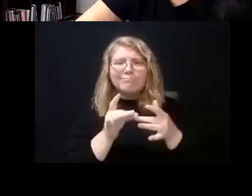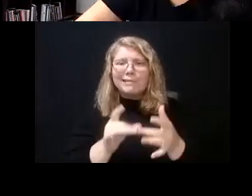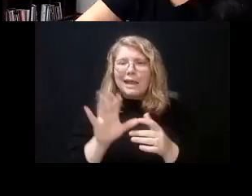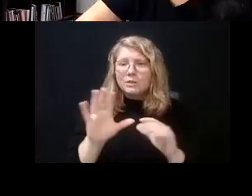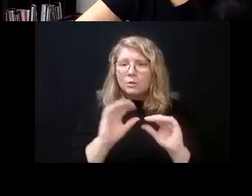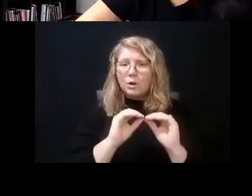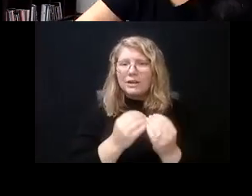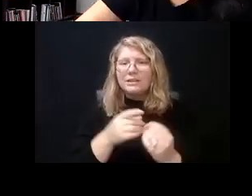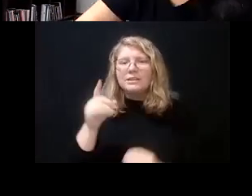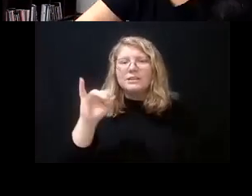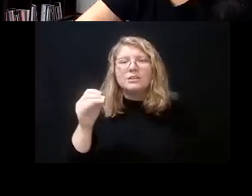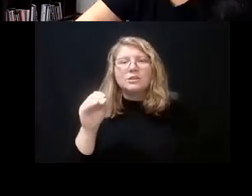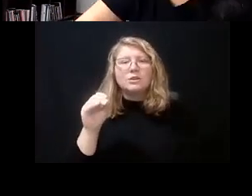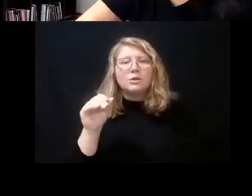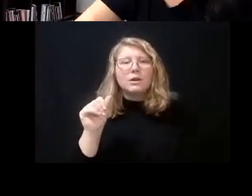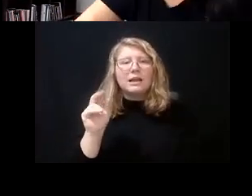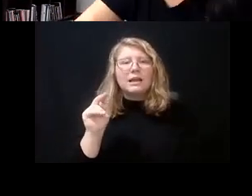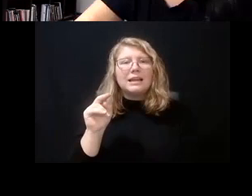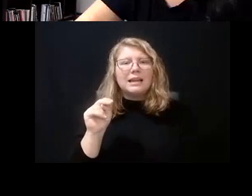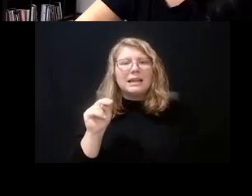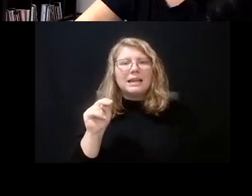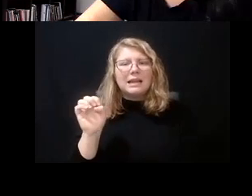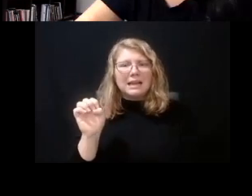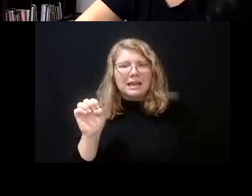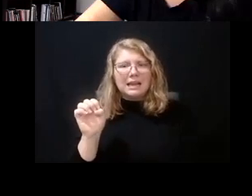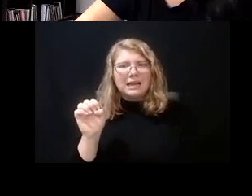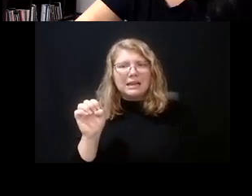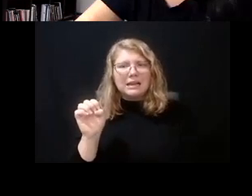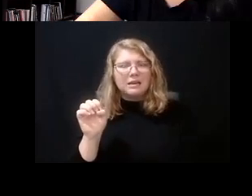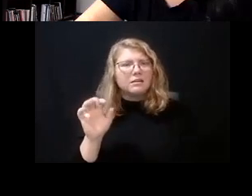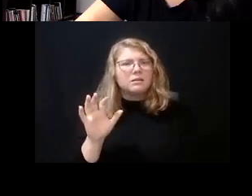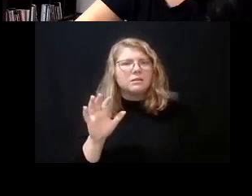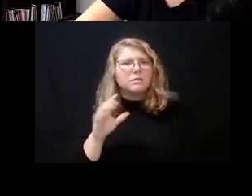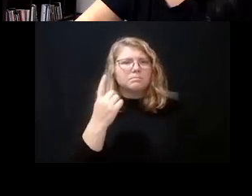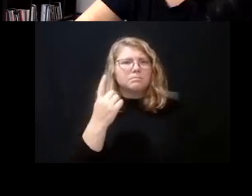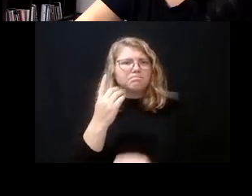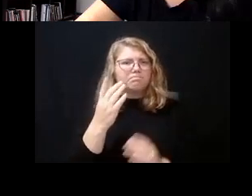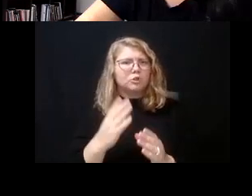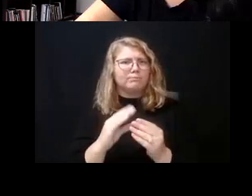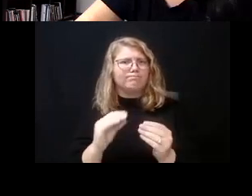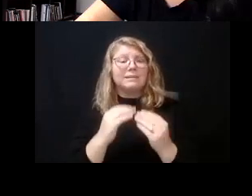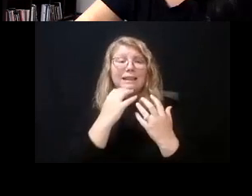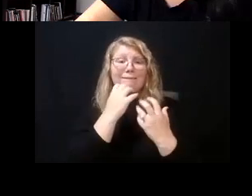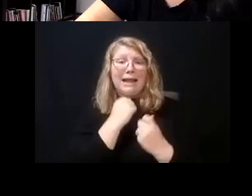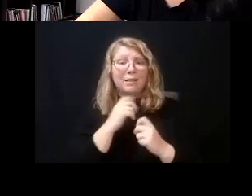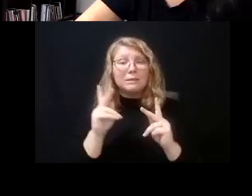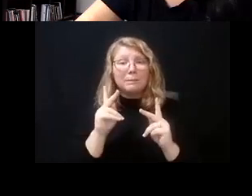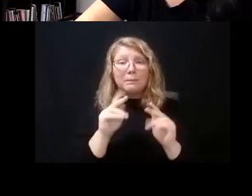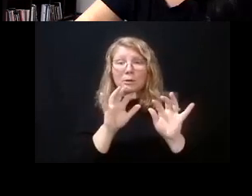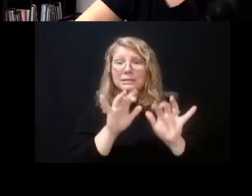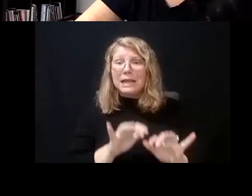Diane, just as a little pause here, I think, you know, the values that people put up on this board are really beautiful. I'm